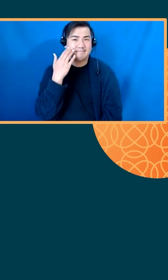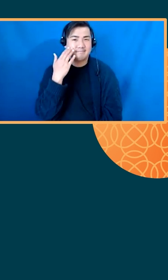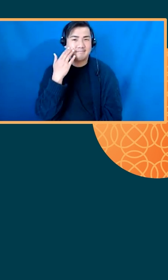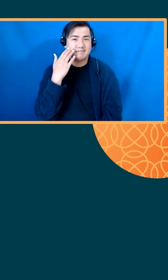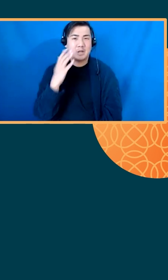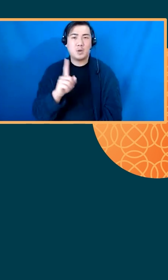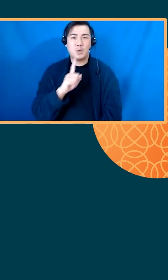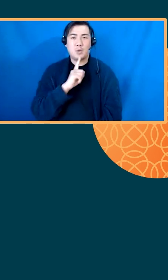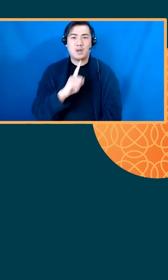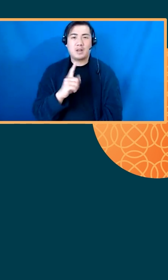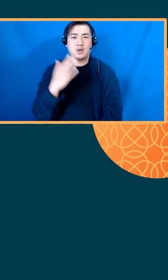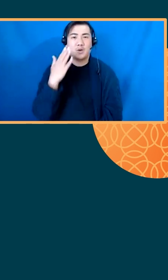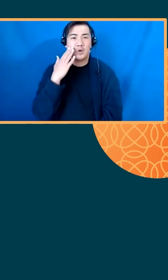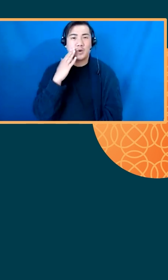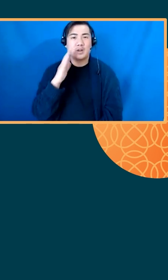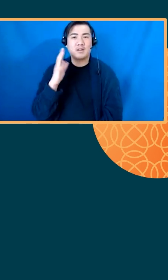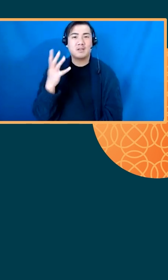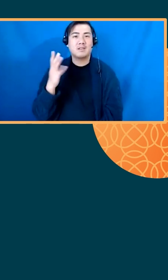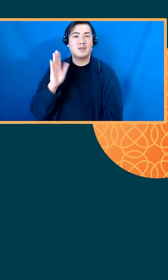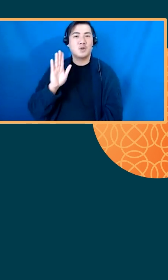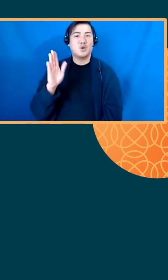dominant caregiver was not a concept.